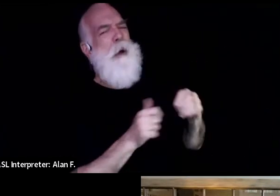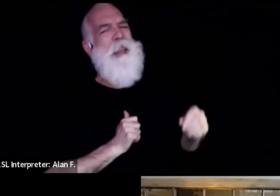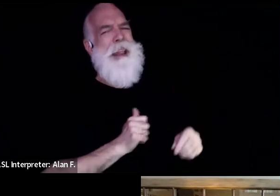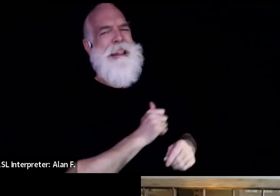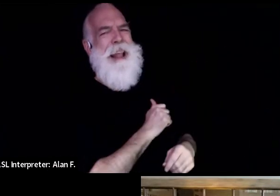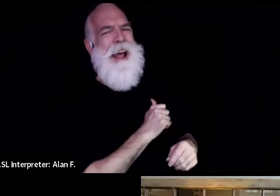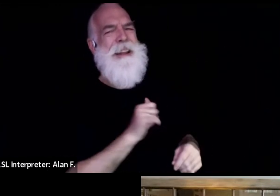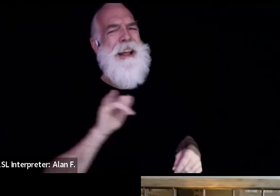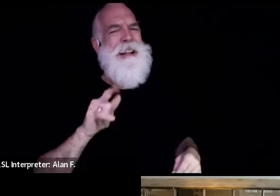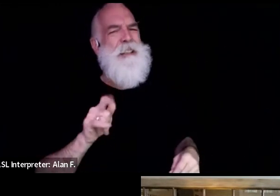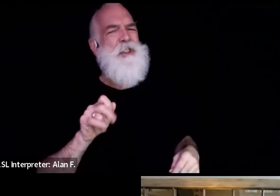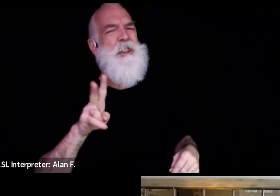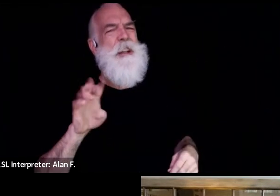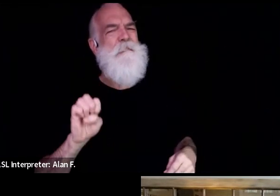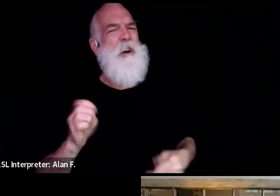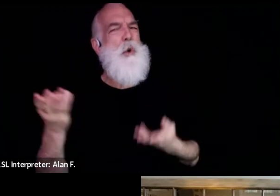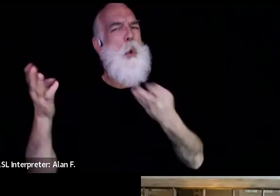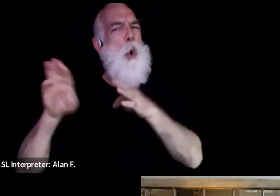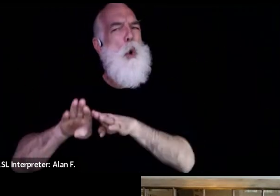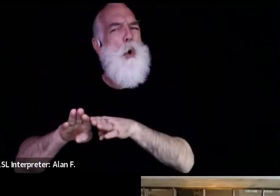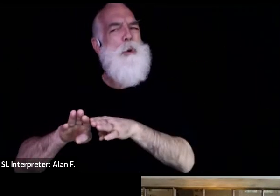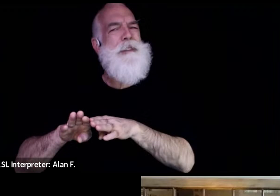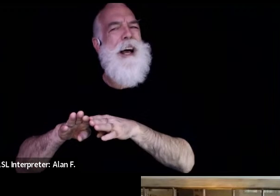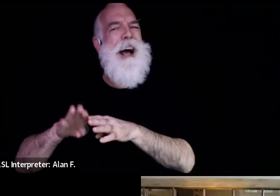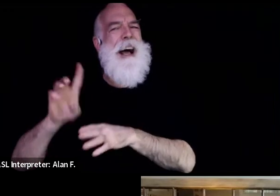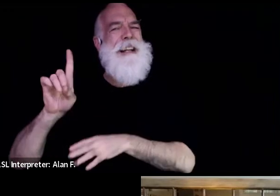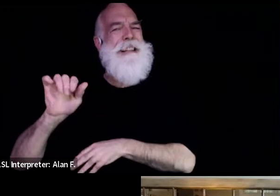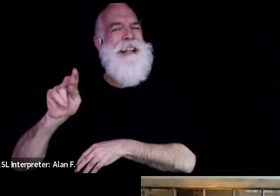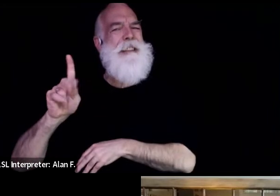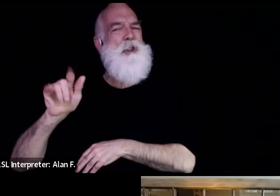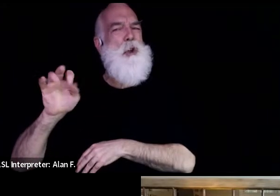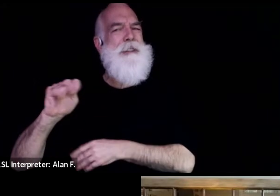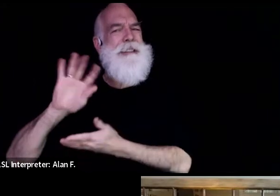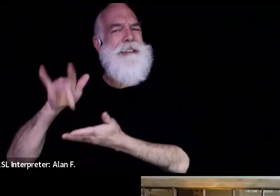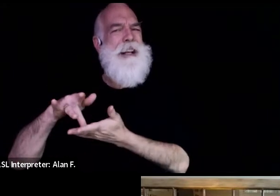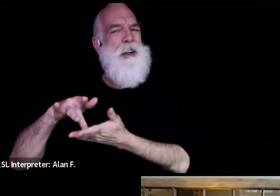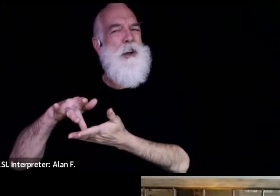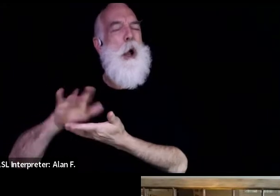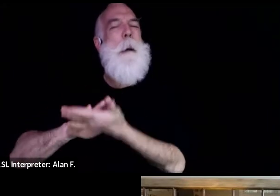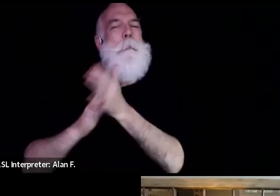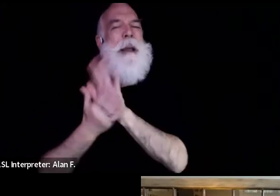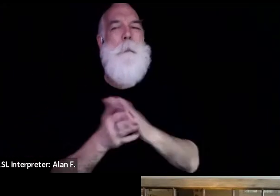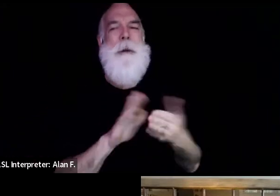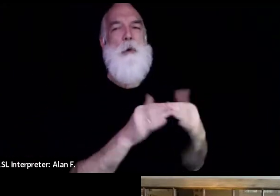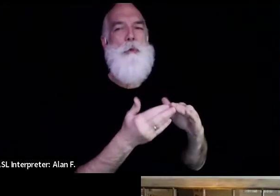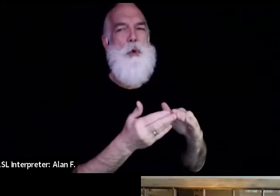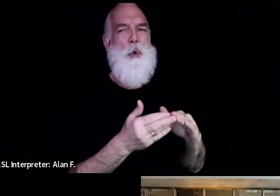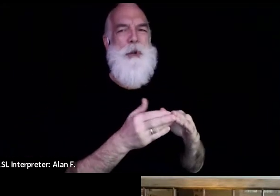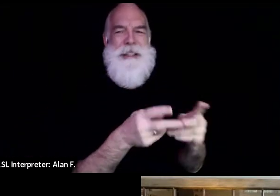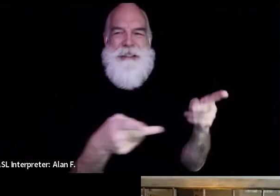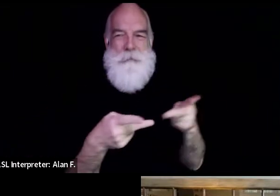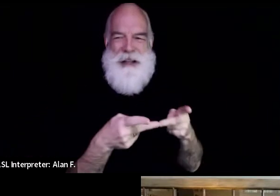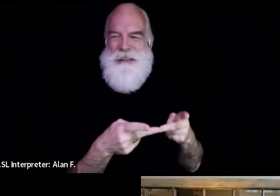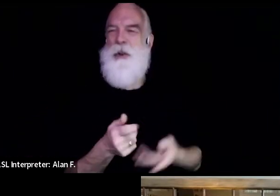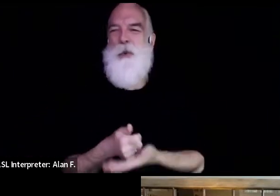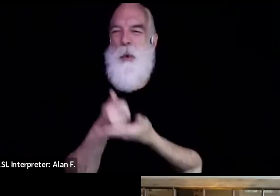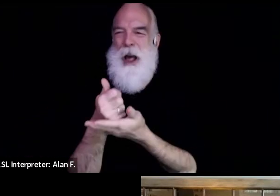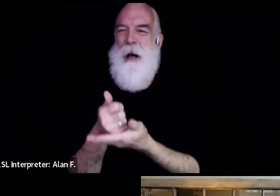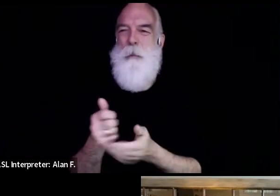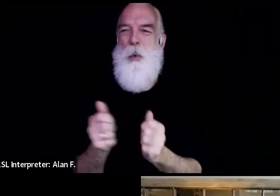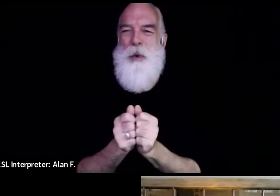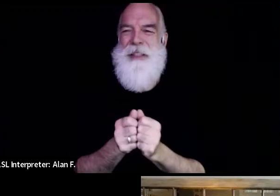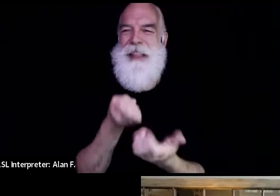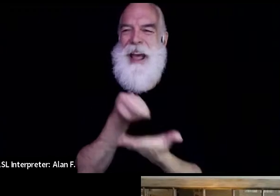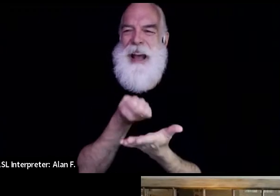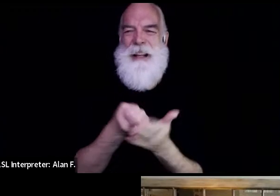the detention centers and repurpose it as a community space to deal with economic development and economic inequality.